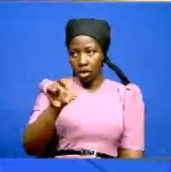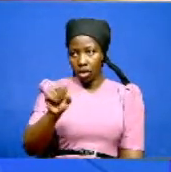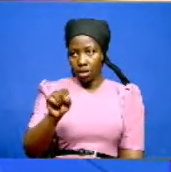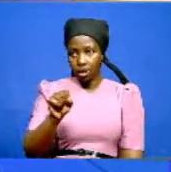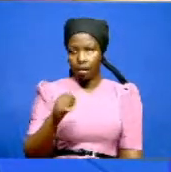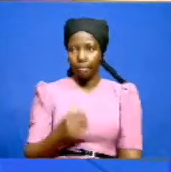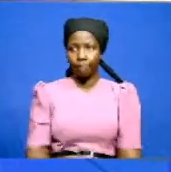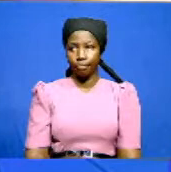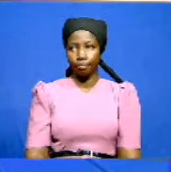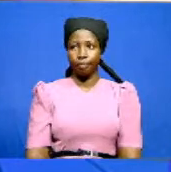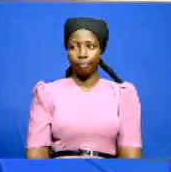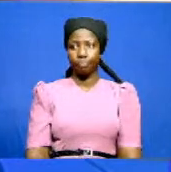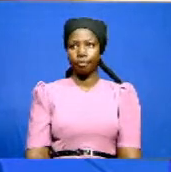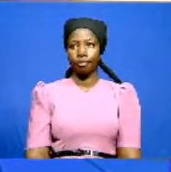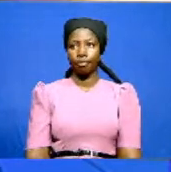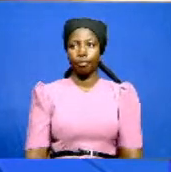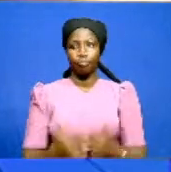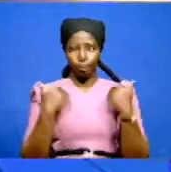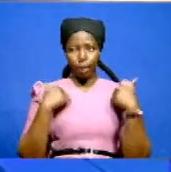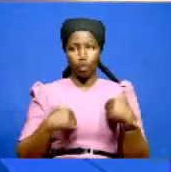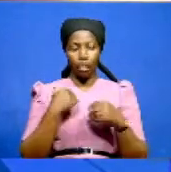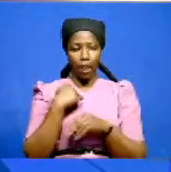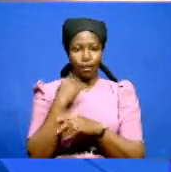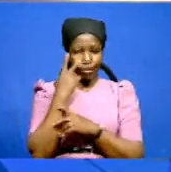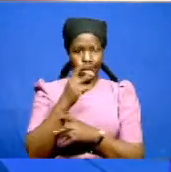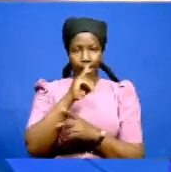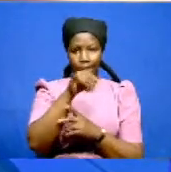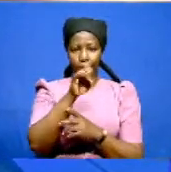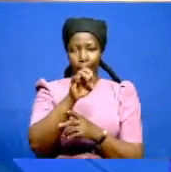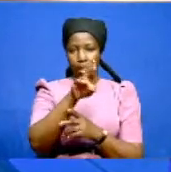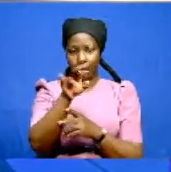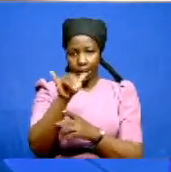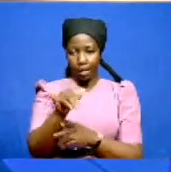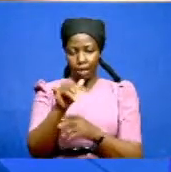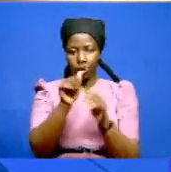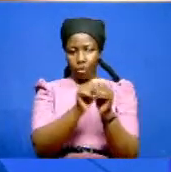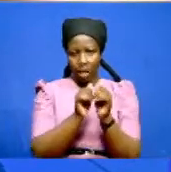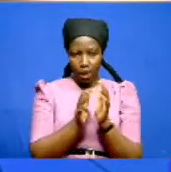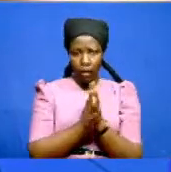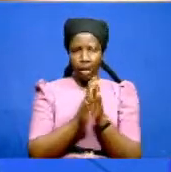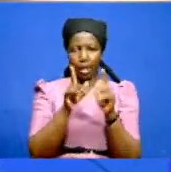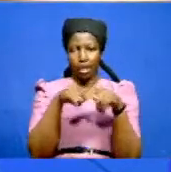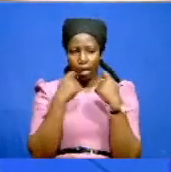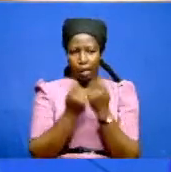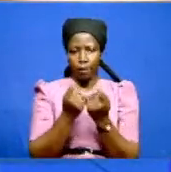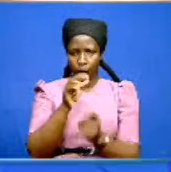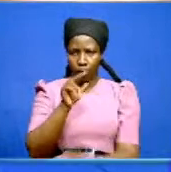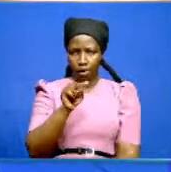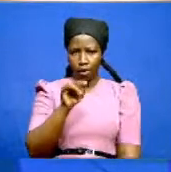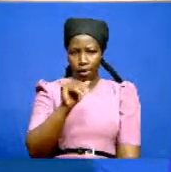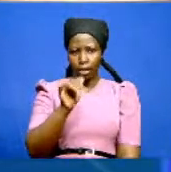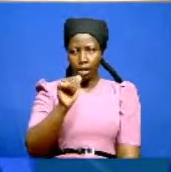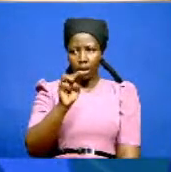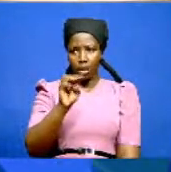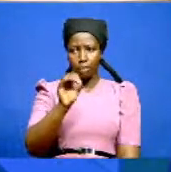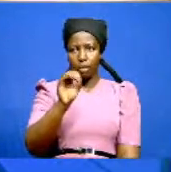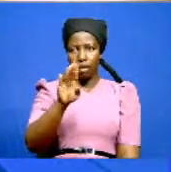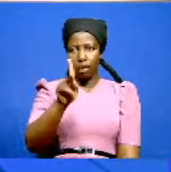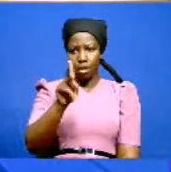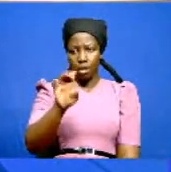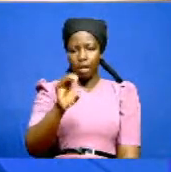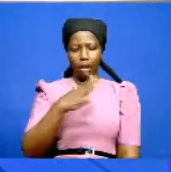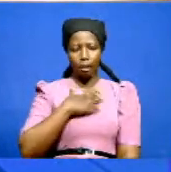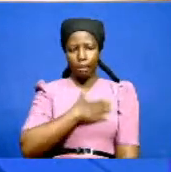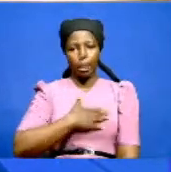Siage, and the team of Nyaboke Omambia. Please be on standby, and Faith and